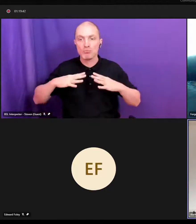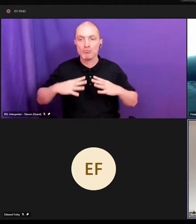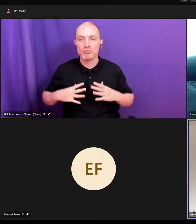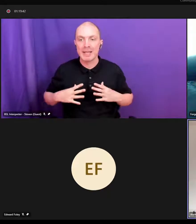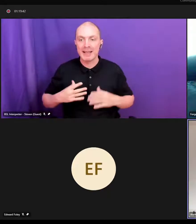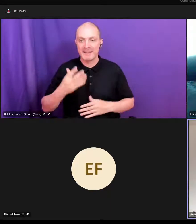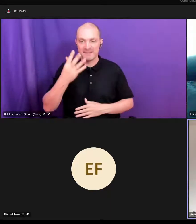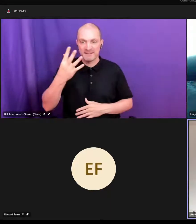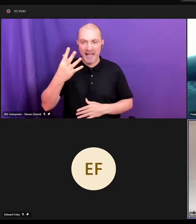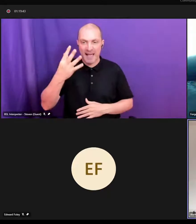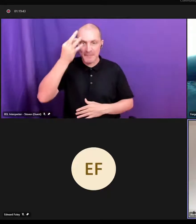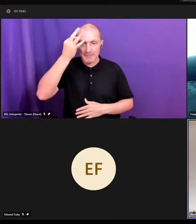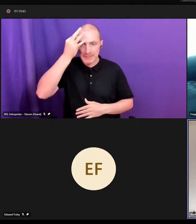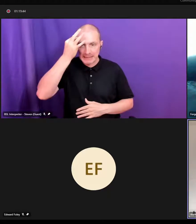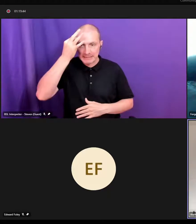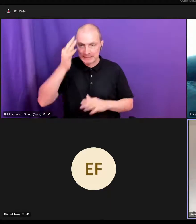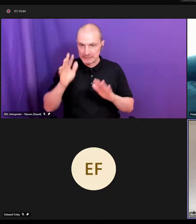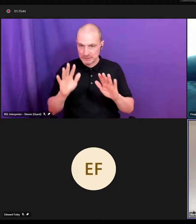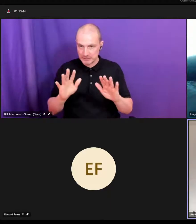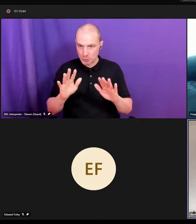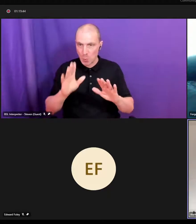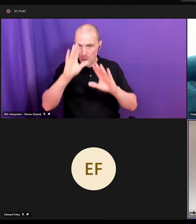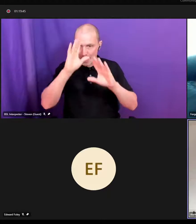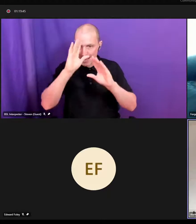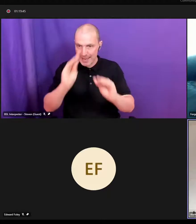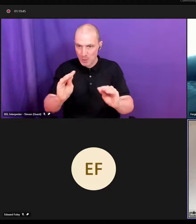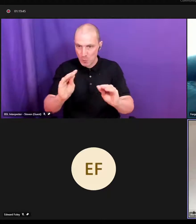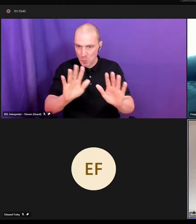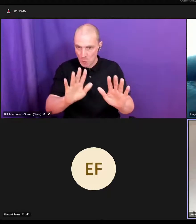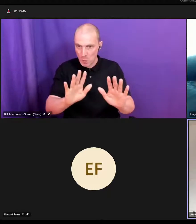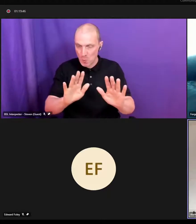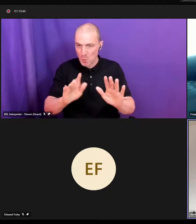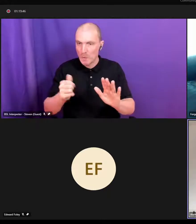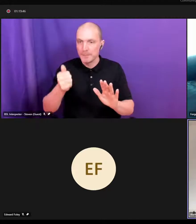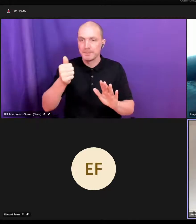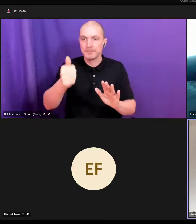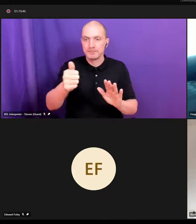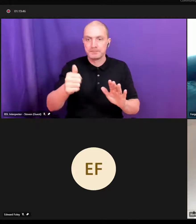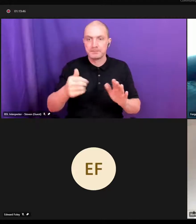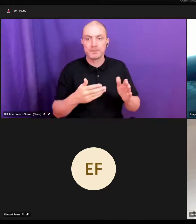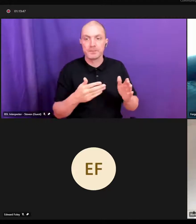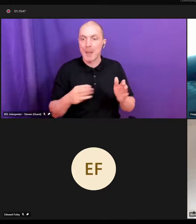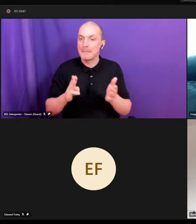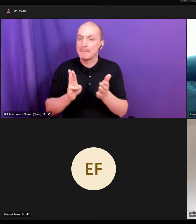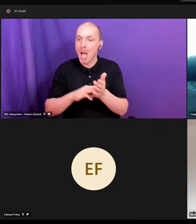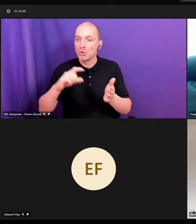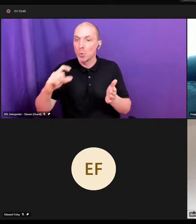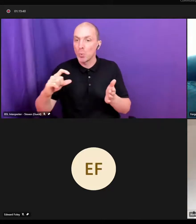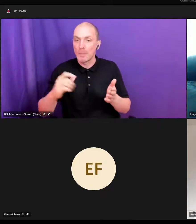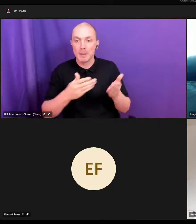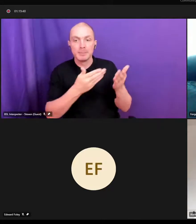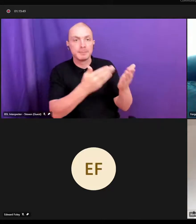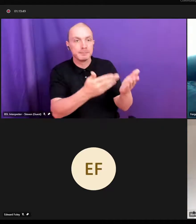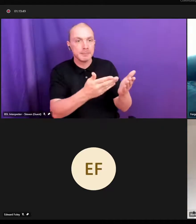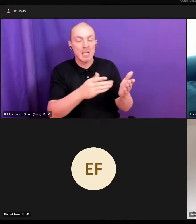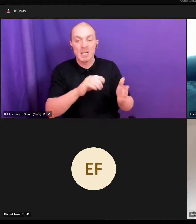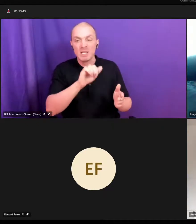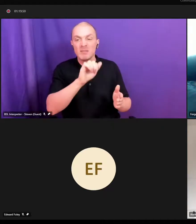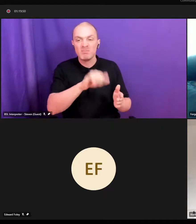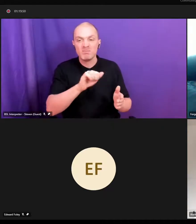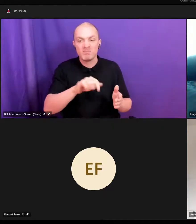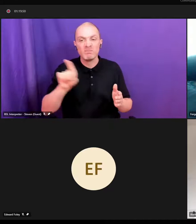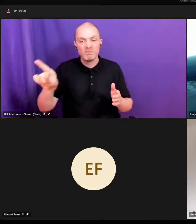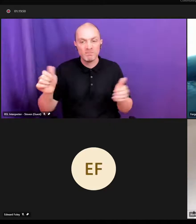after this item, just to give you prior warning. Margaret? Thanks, John. It's just really reinforcing a wee bit what Alistair said,